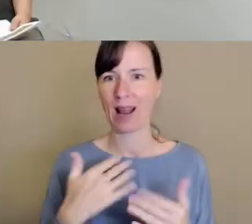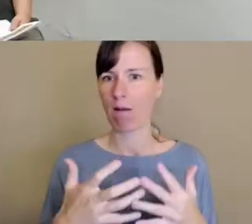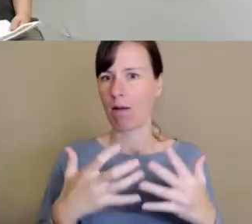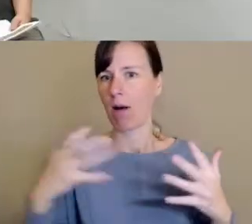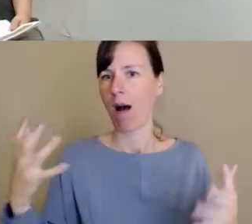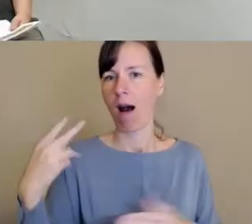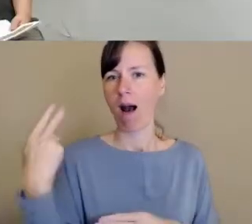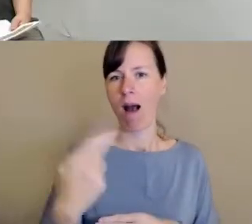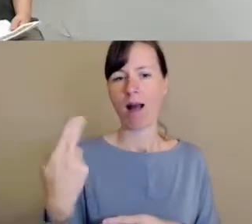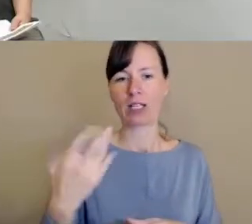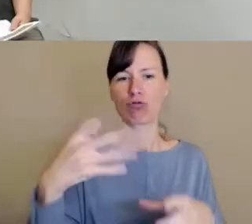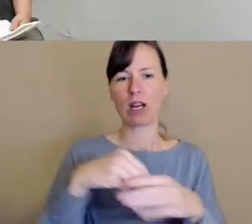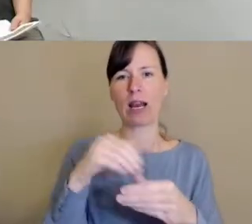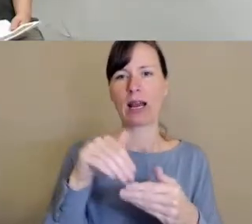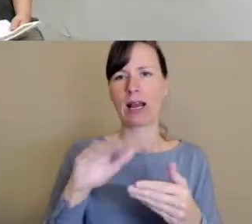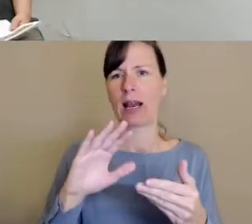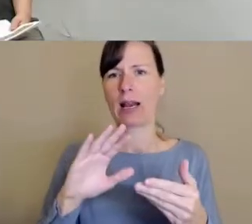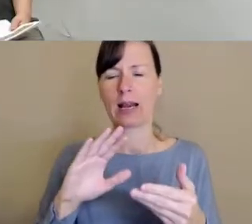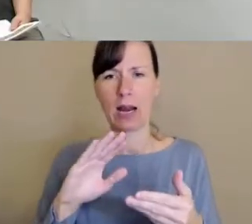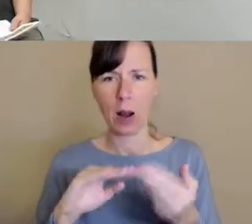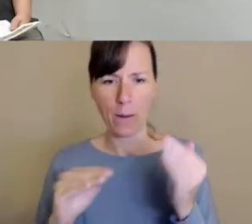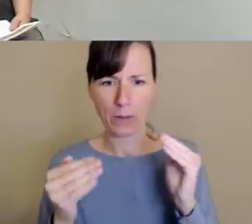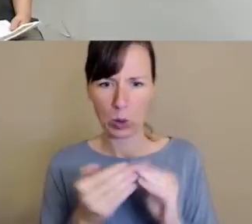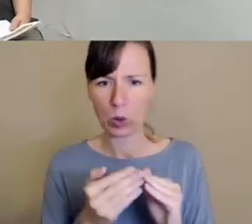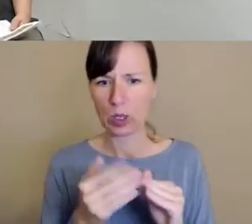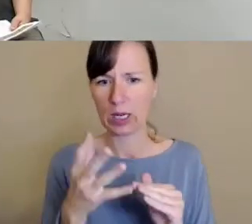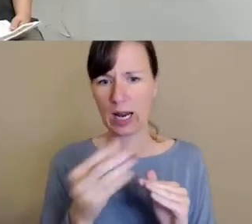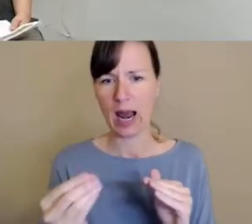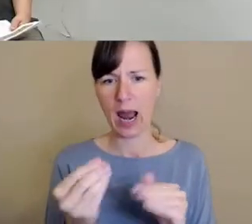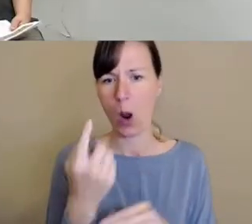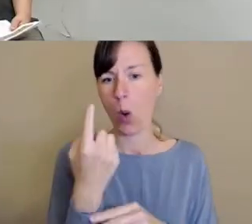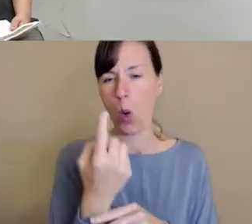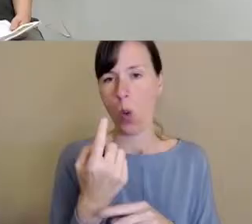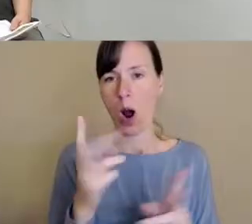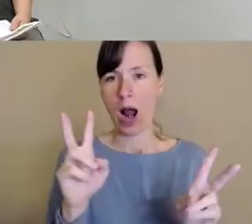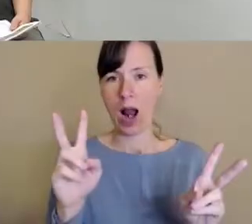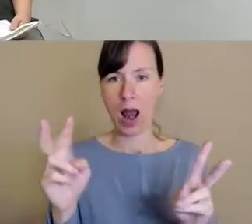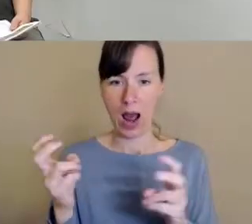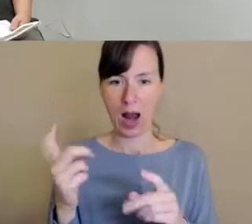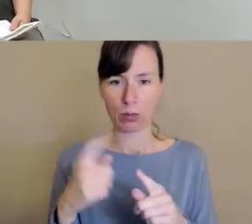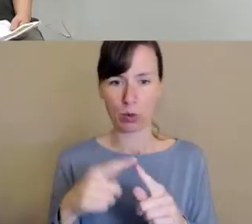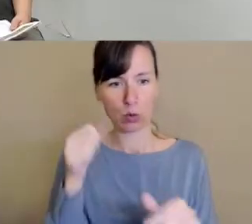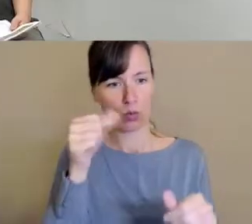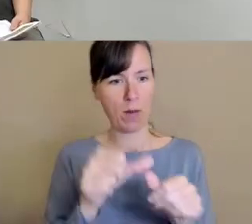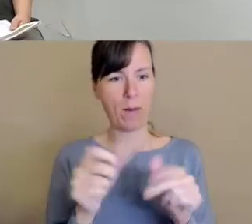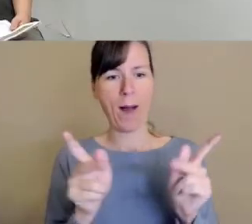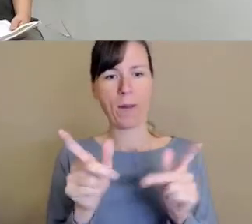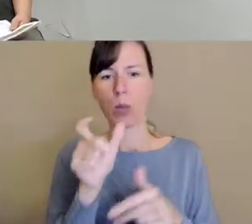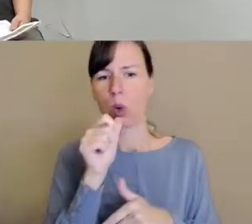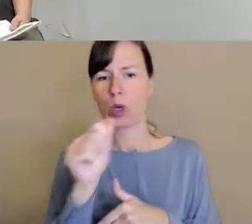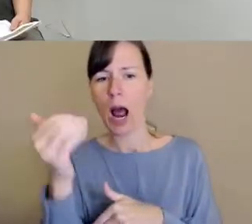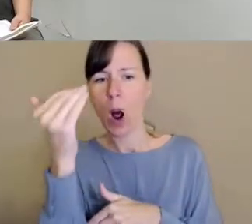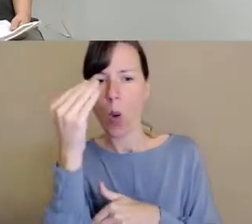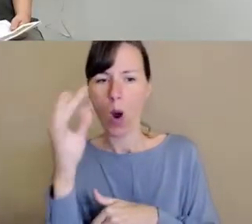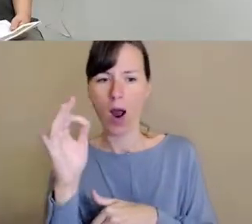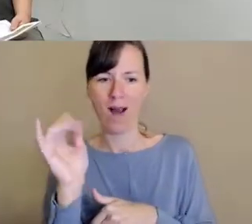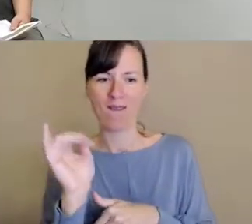just to remind people who may not be aware of that, Nature Park, the about 10-acre parcel